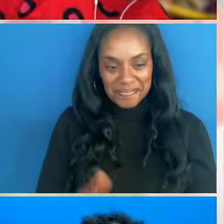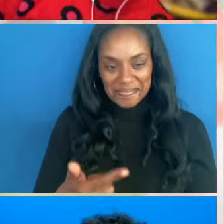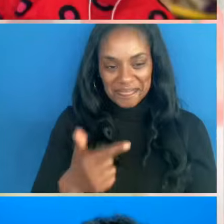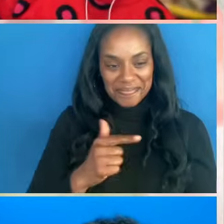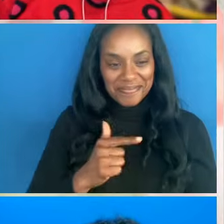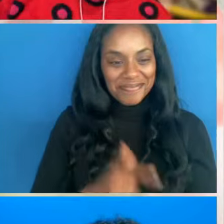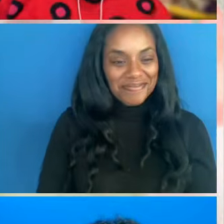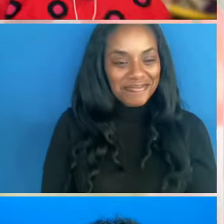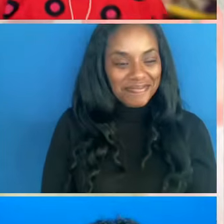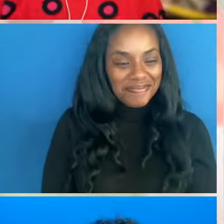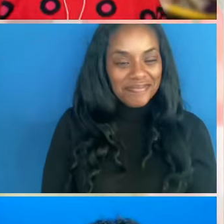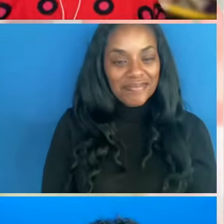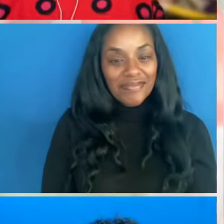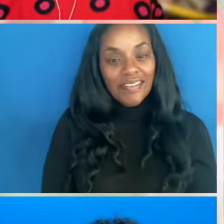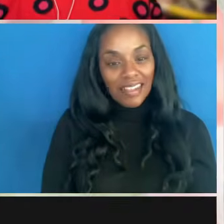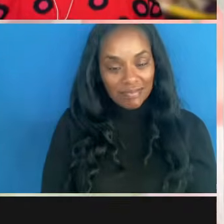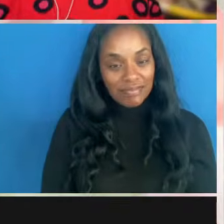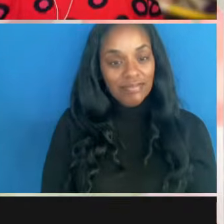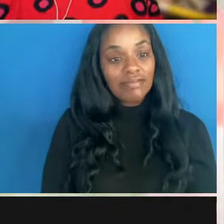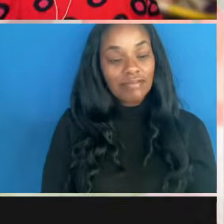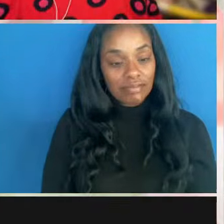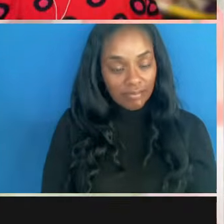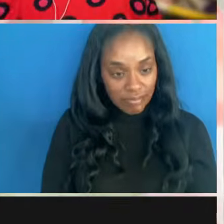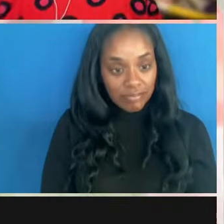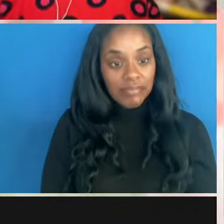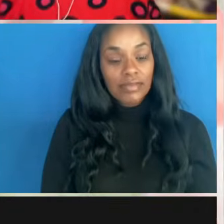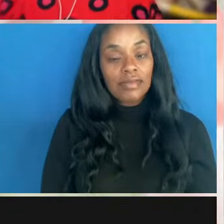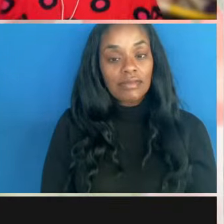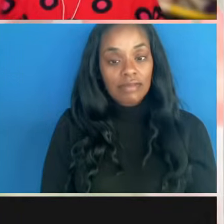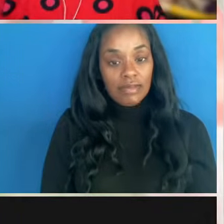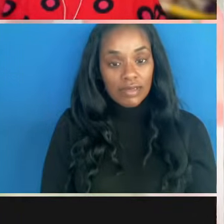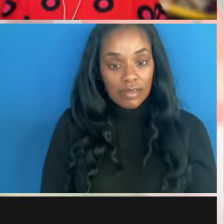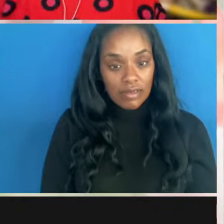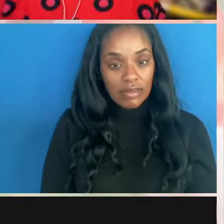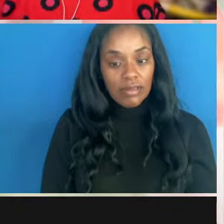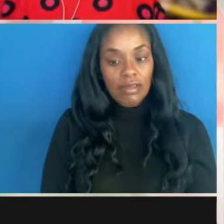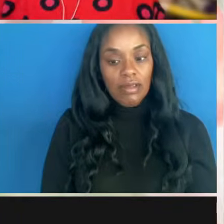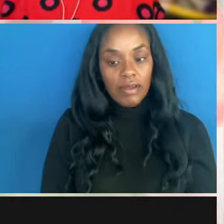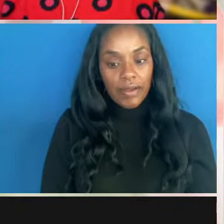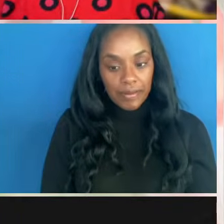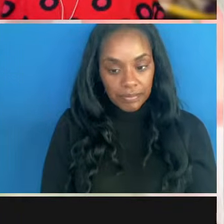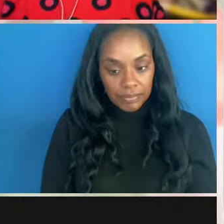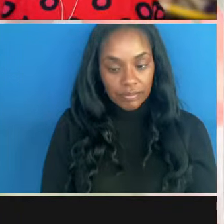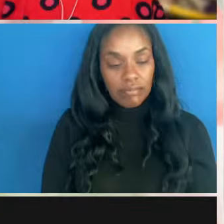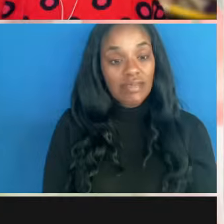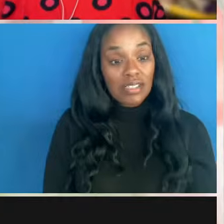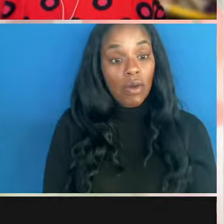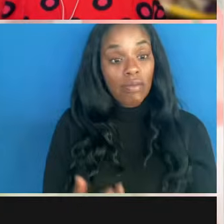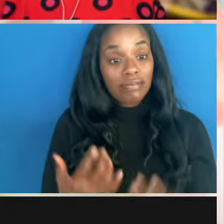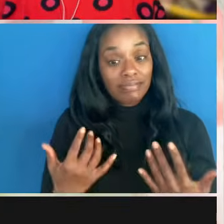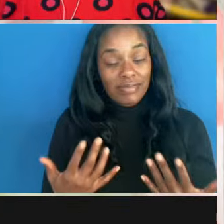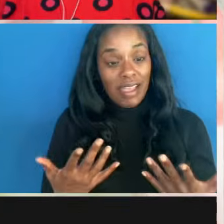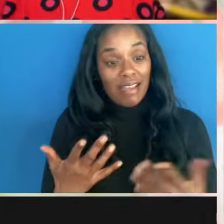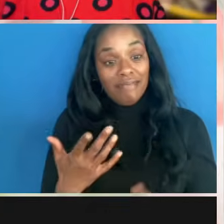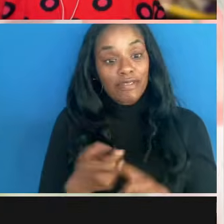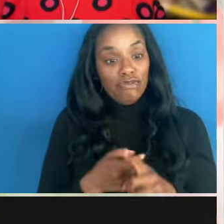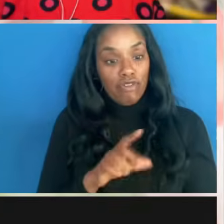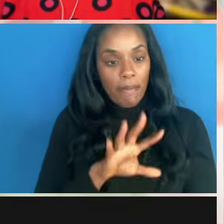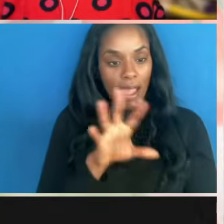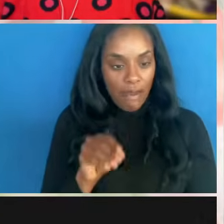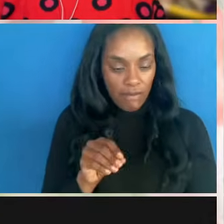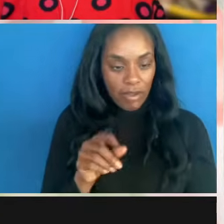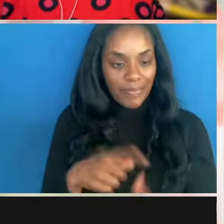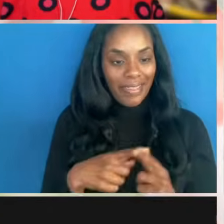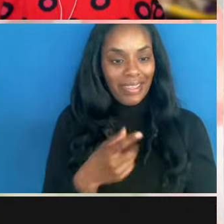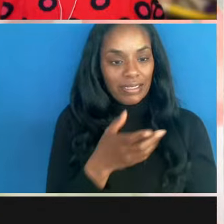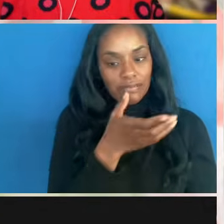So then we move from the motherland into the forced transport of African people across the Atlantic during the